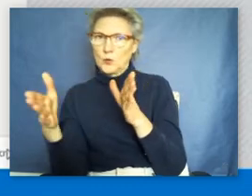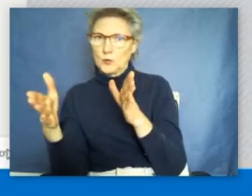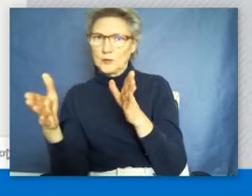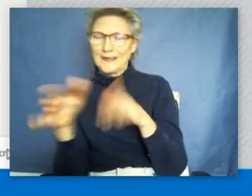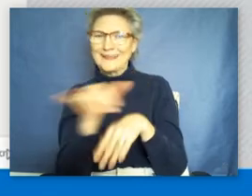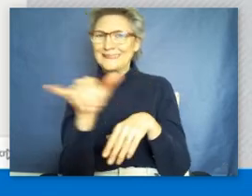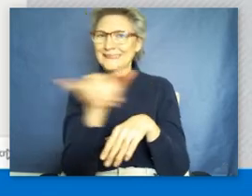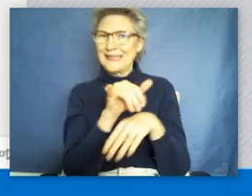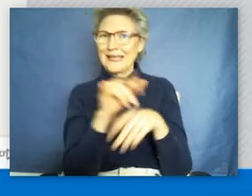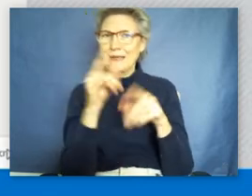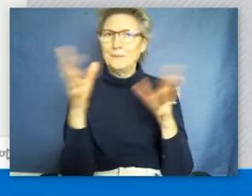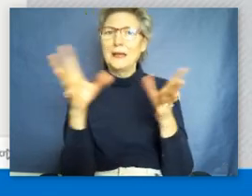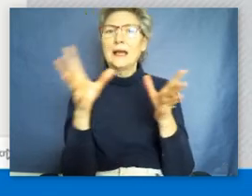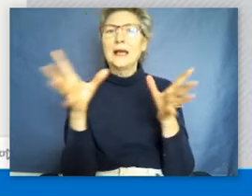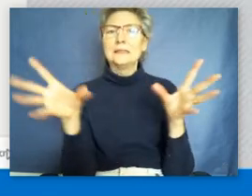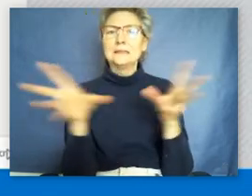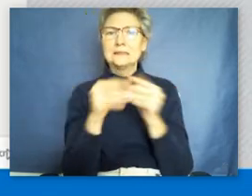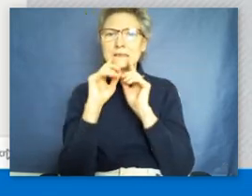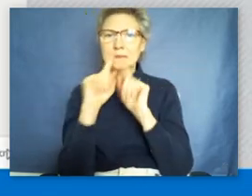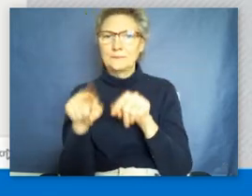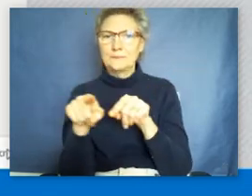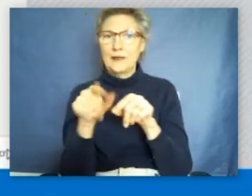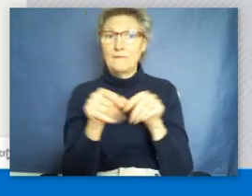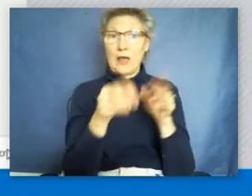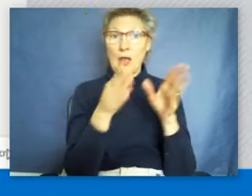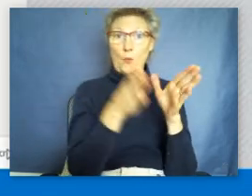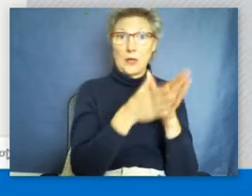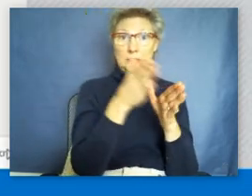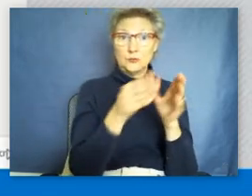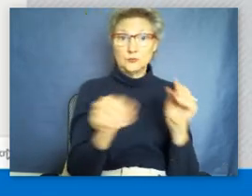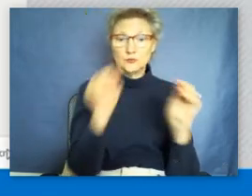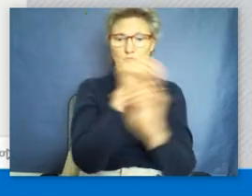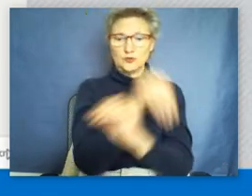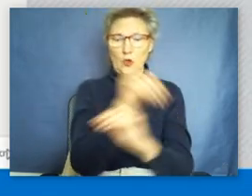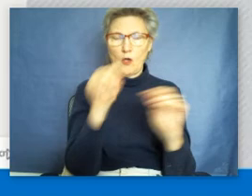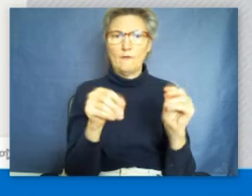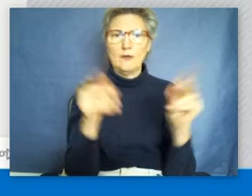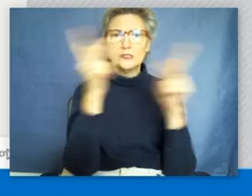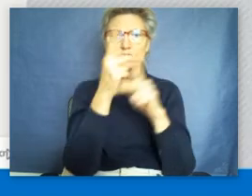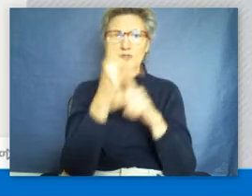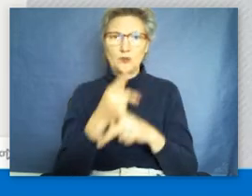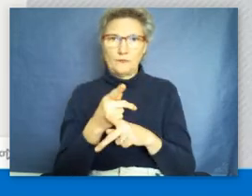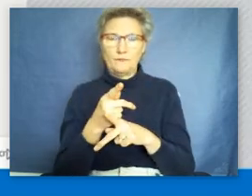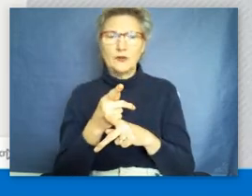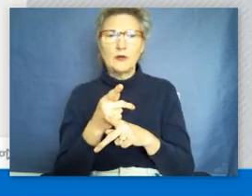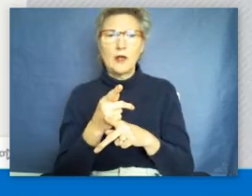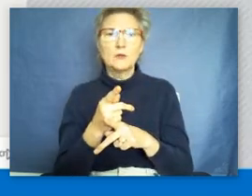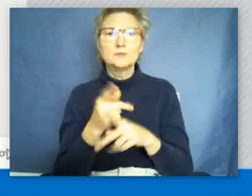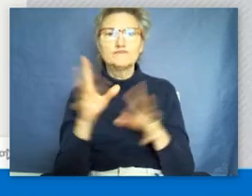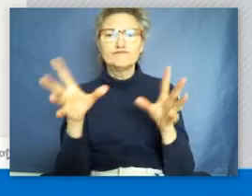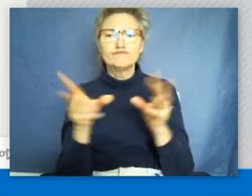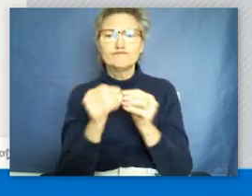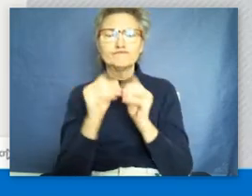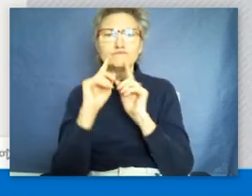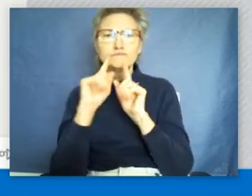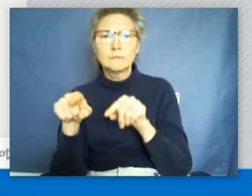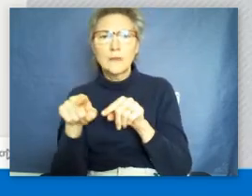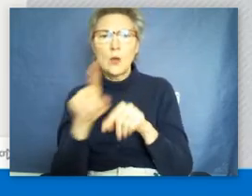sum. So if I wanted to order or solve 1 1/3 plus